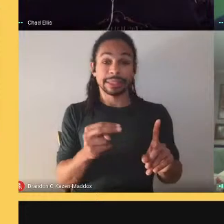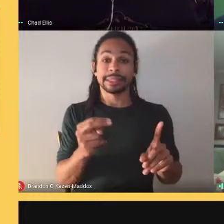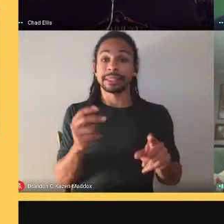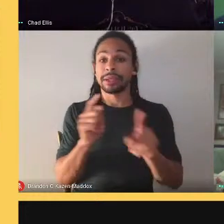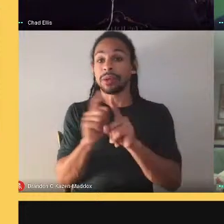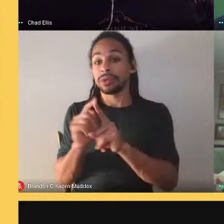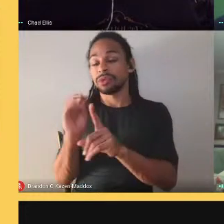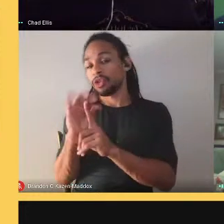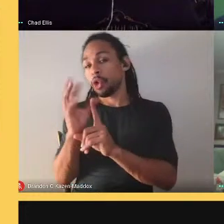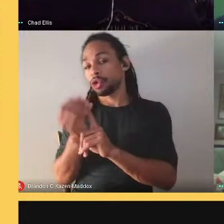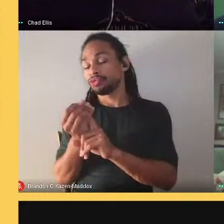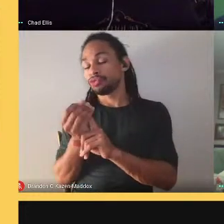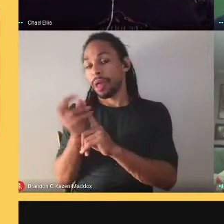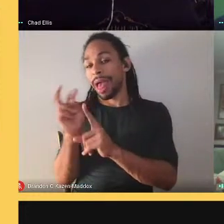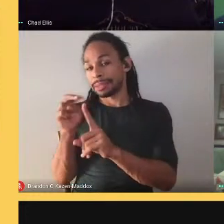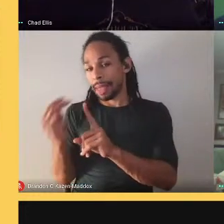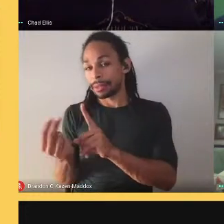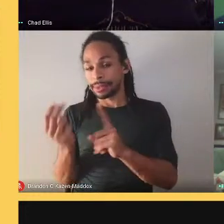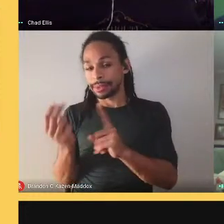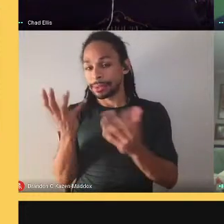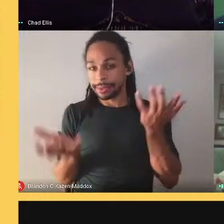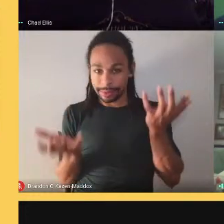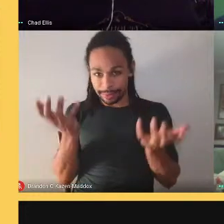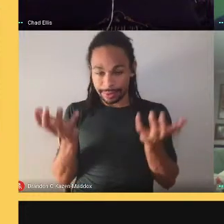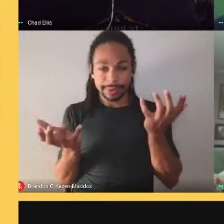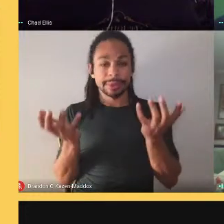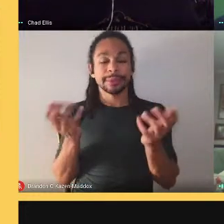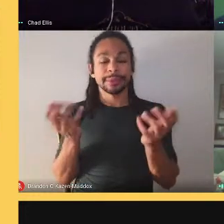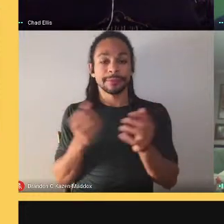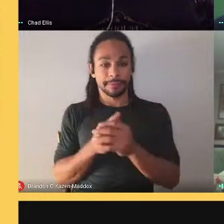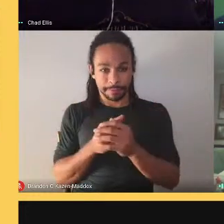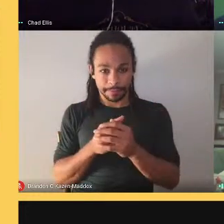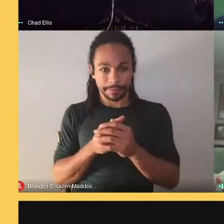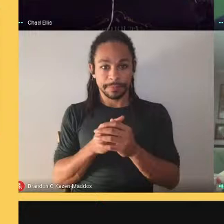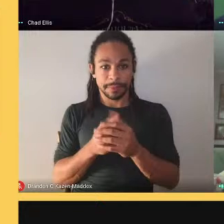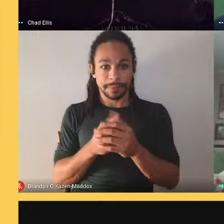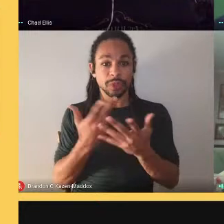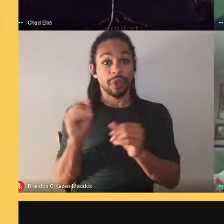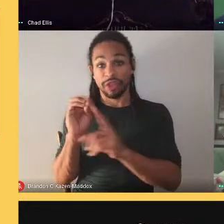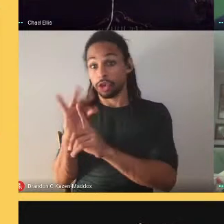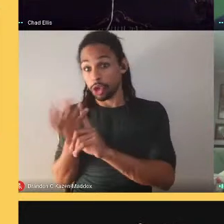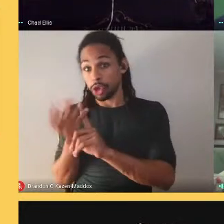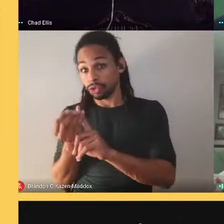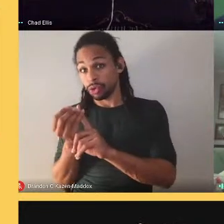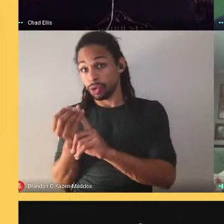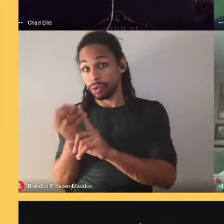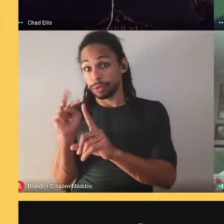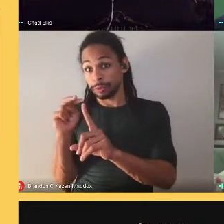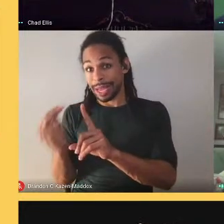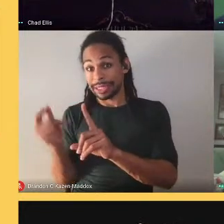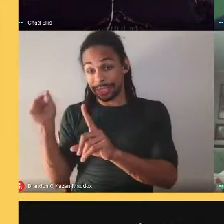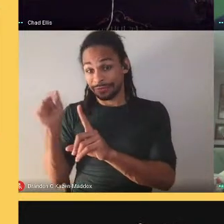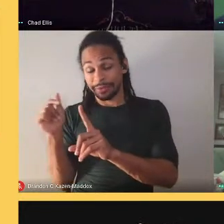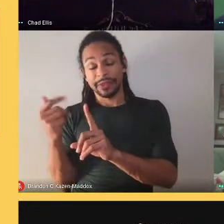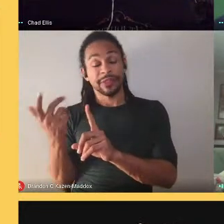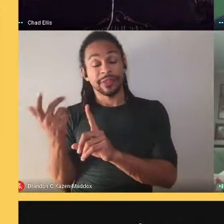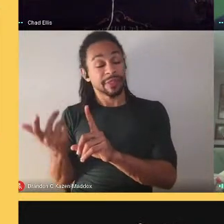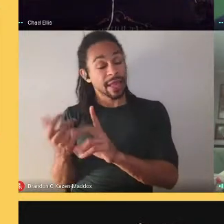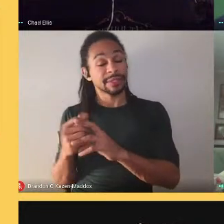too. You know, like, I guess to touch on the cultural side of things, you know, that's very much, you know, like you